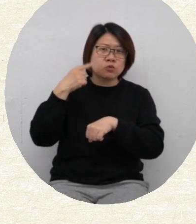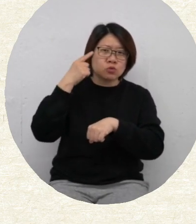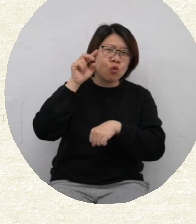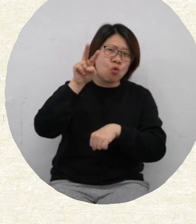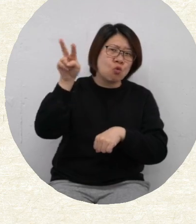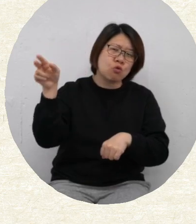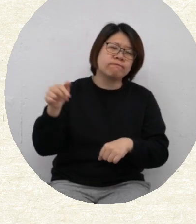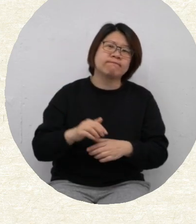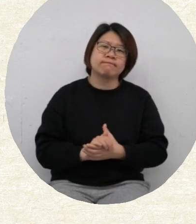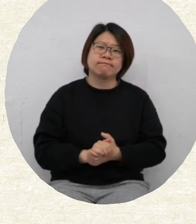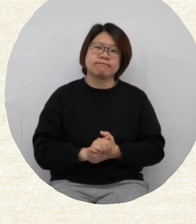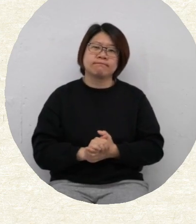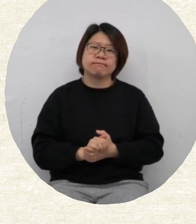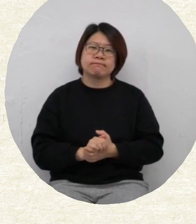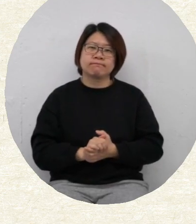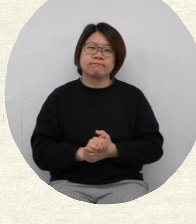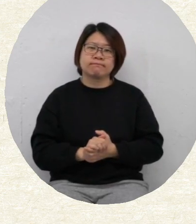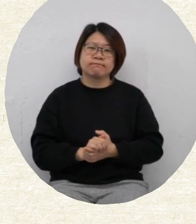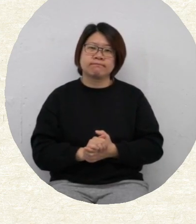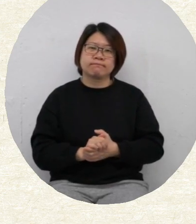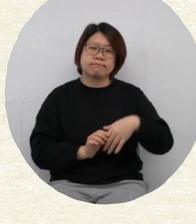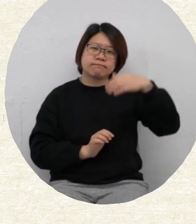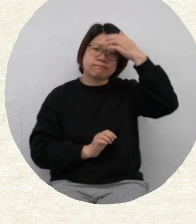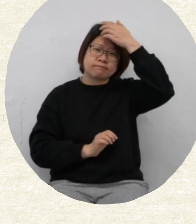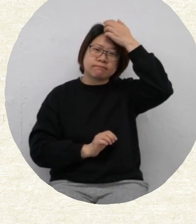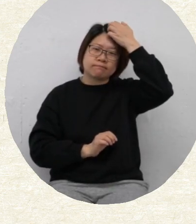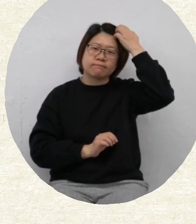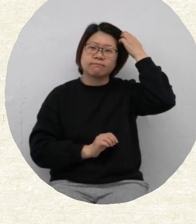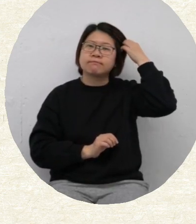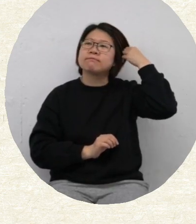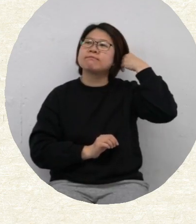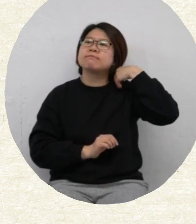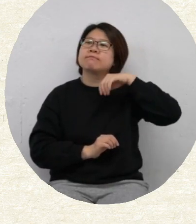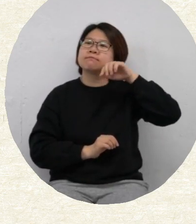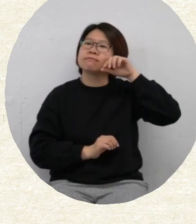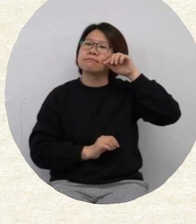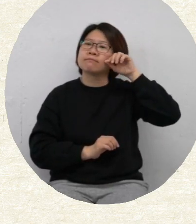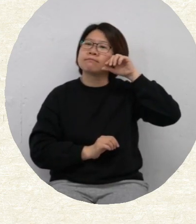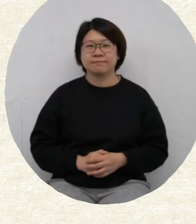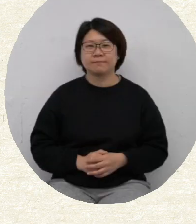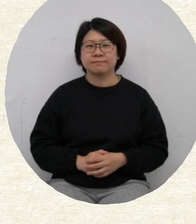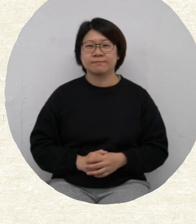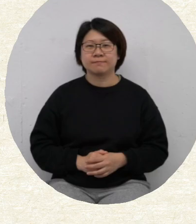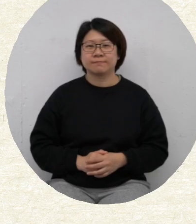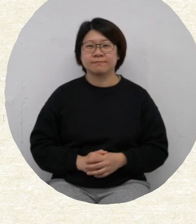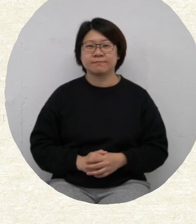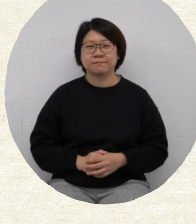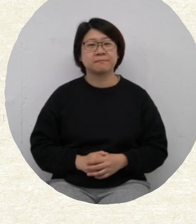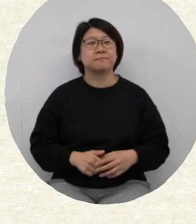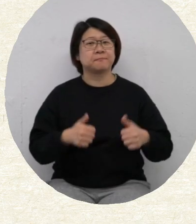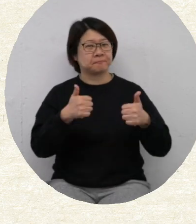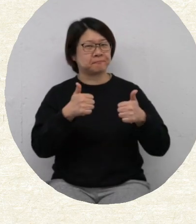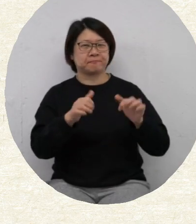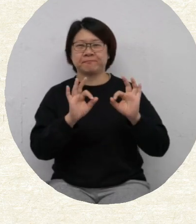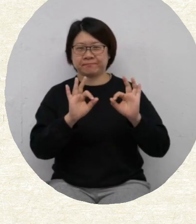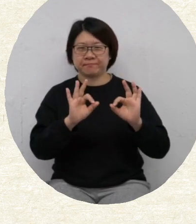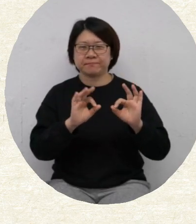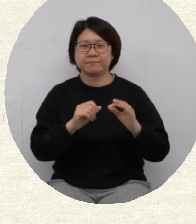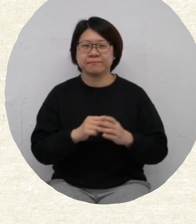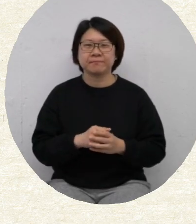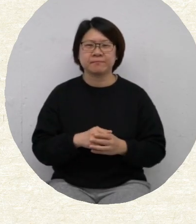myself how to do brush painting. So it'd be really wonderful to meet people that are actually masters of